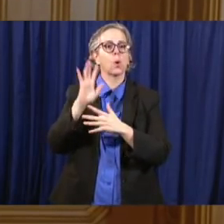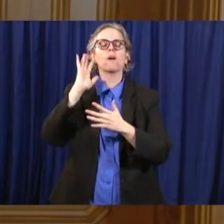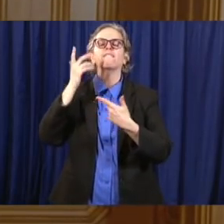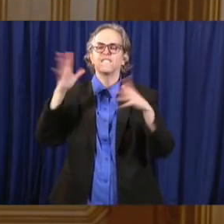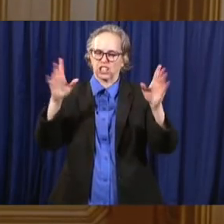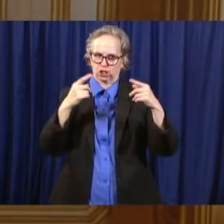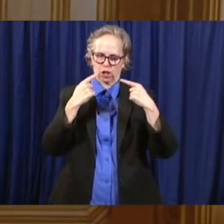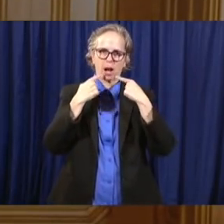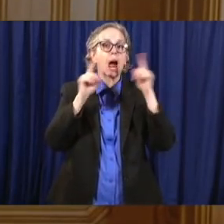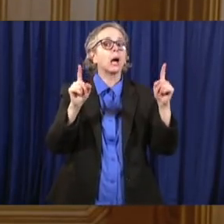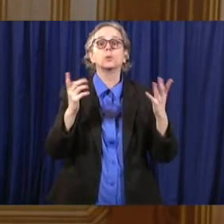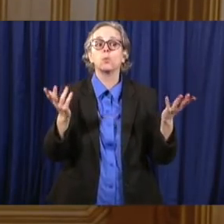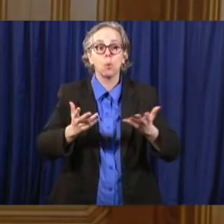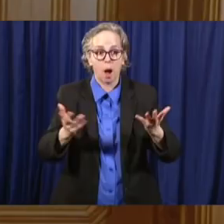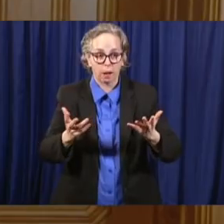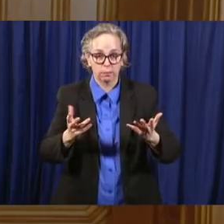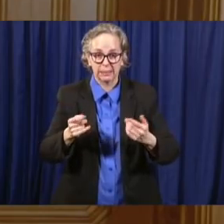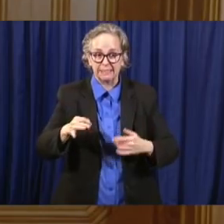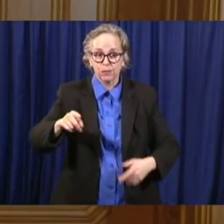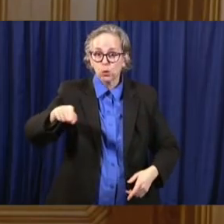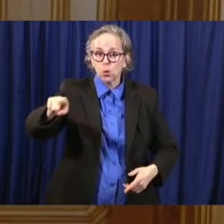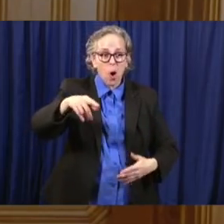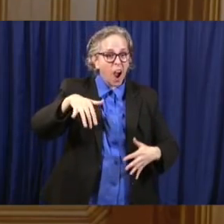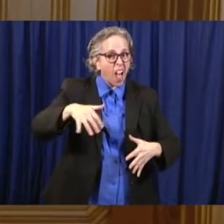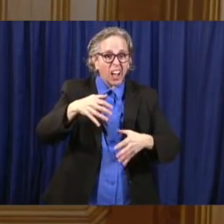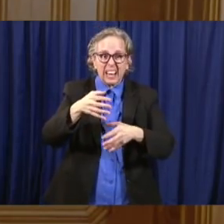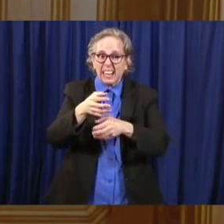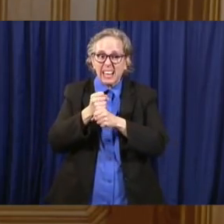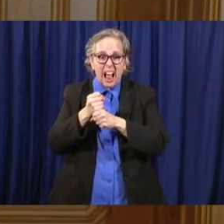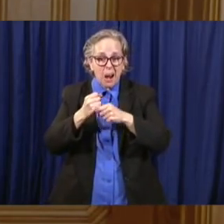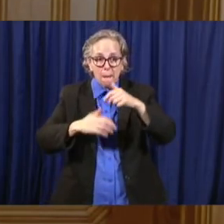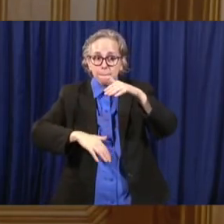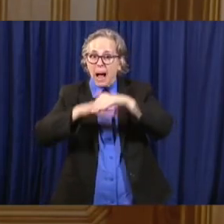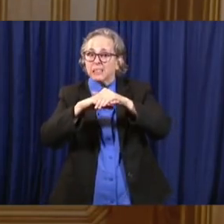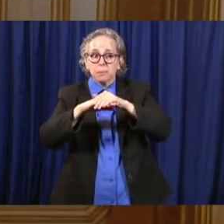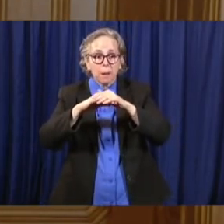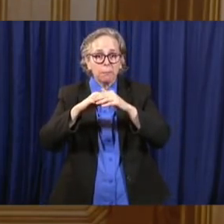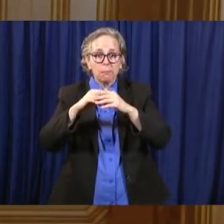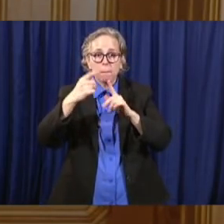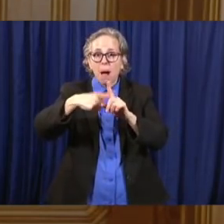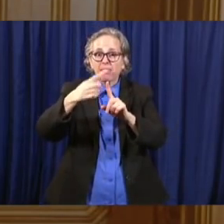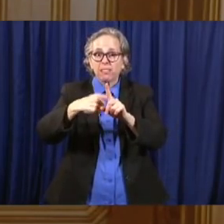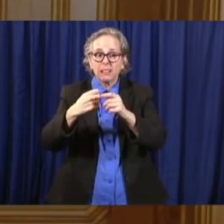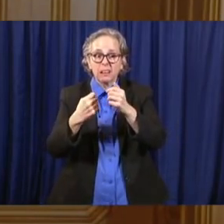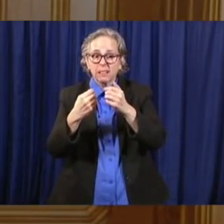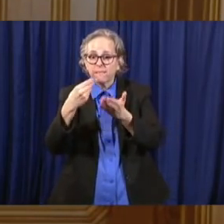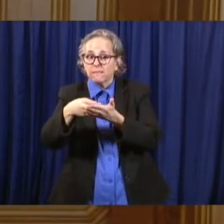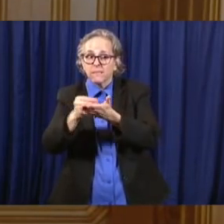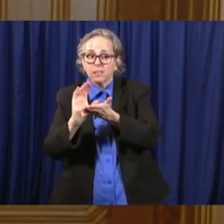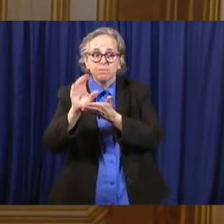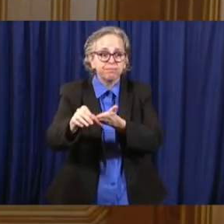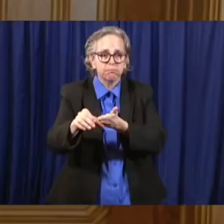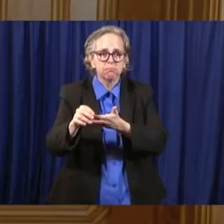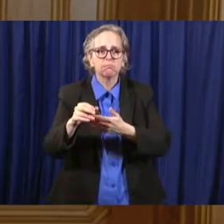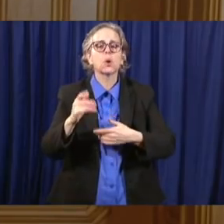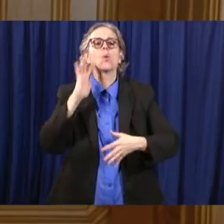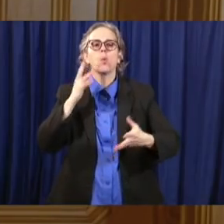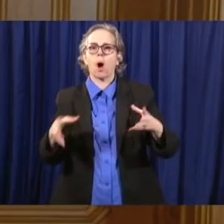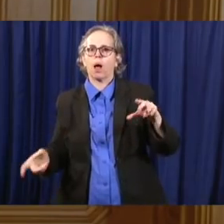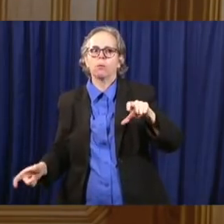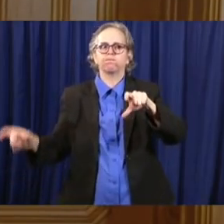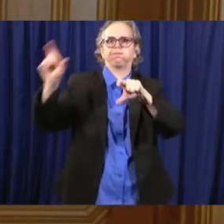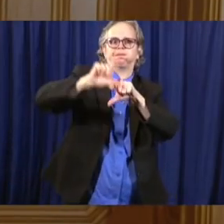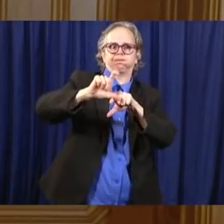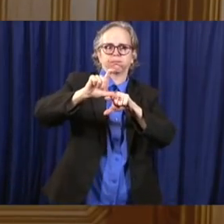the maximum monthly allotment for their household size in March will be issued an additional payment beginning this